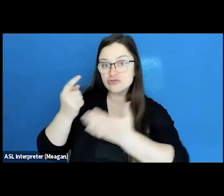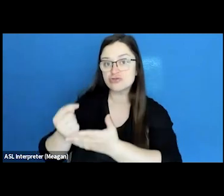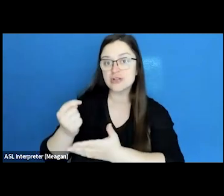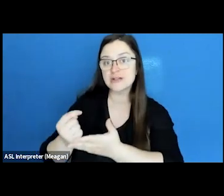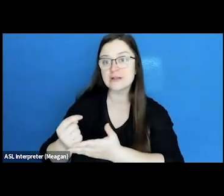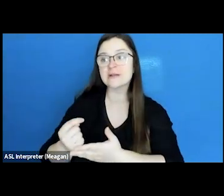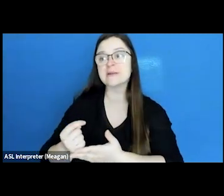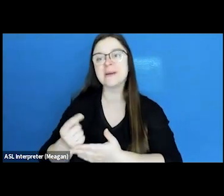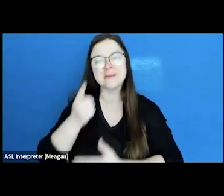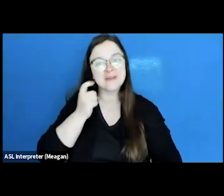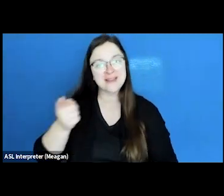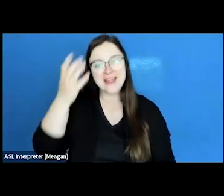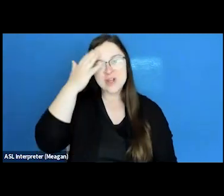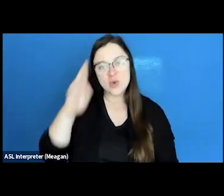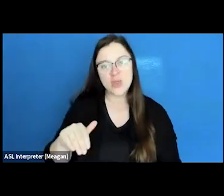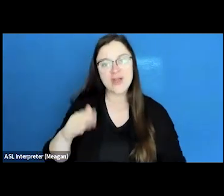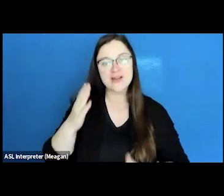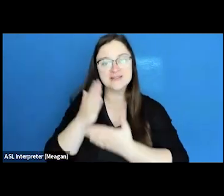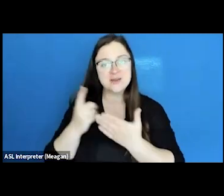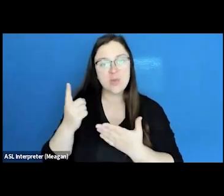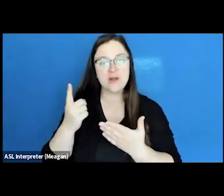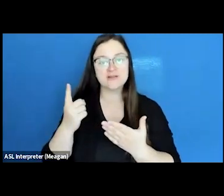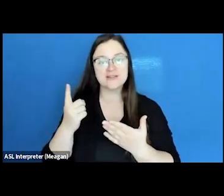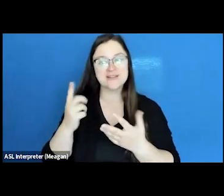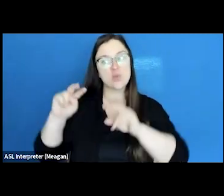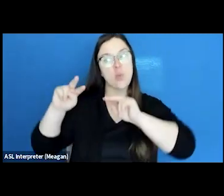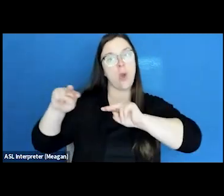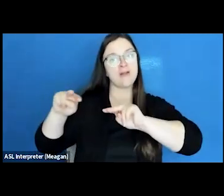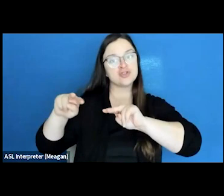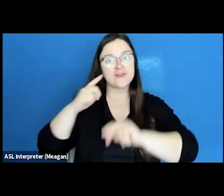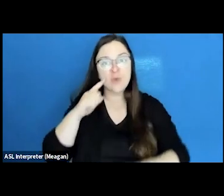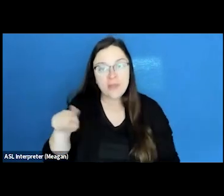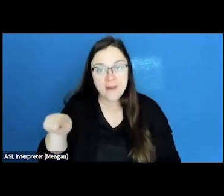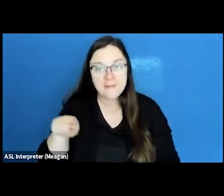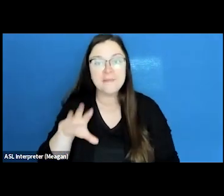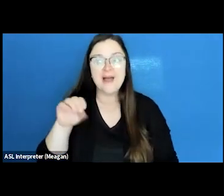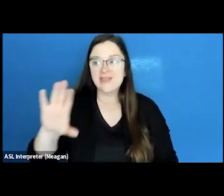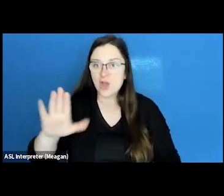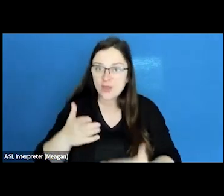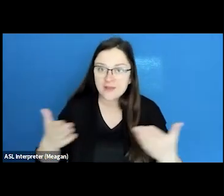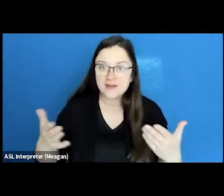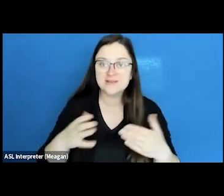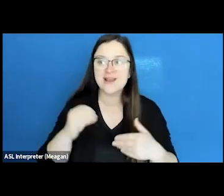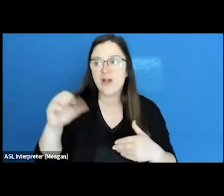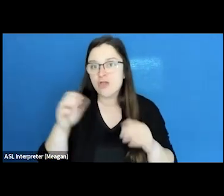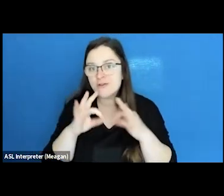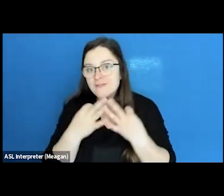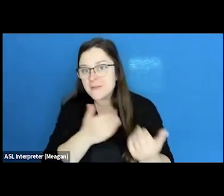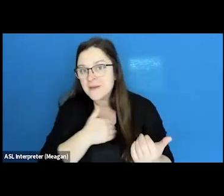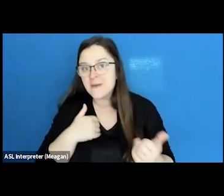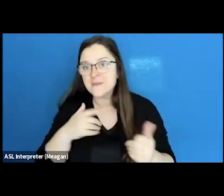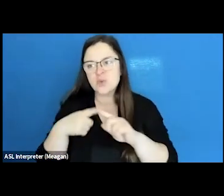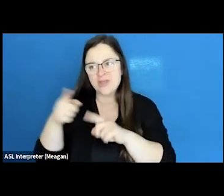they have someone who is sort of watching over them and their belongings and their other family members while they're in